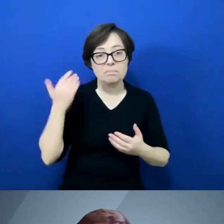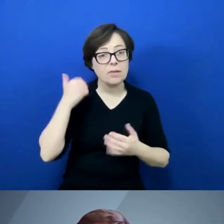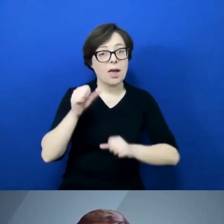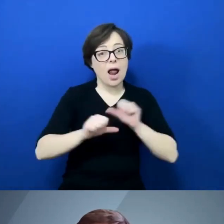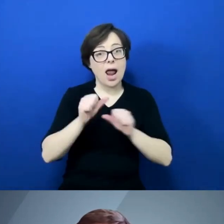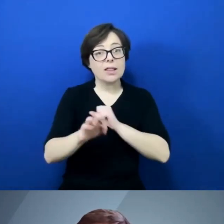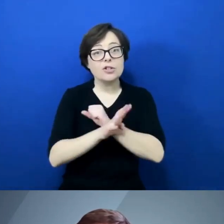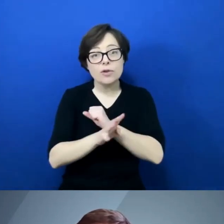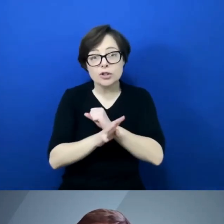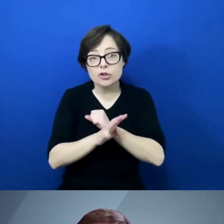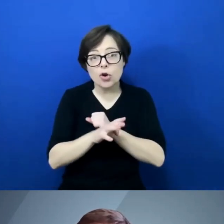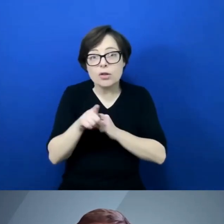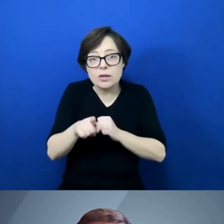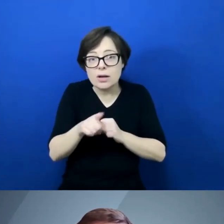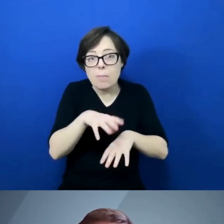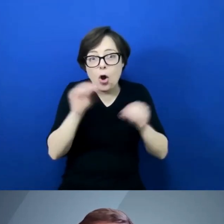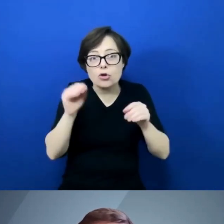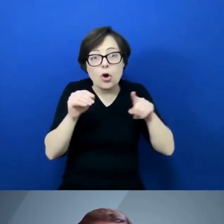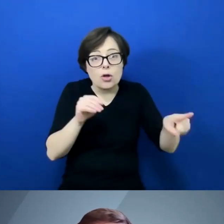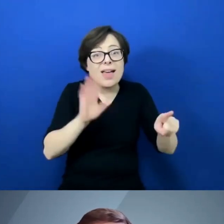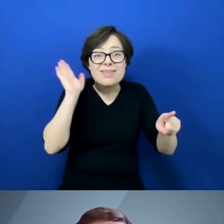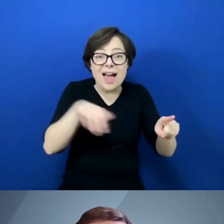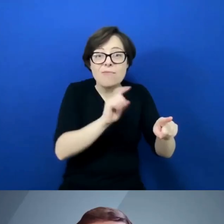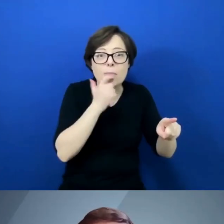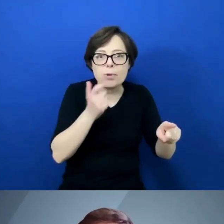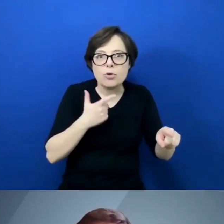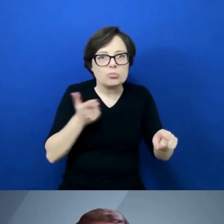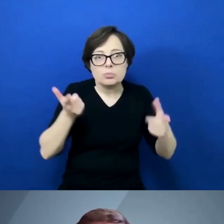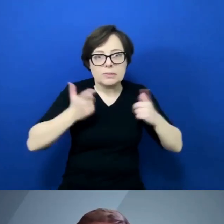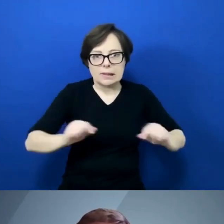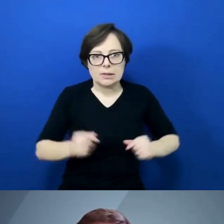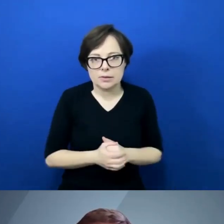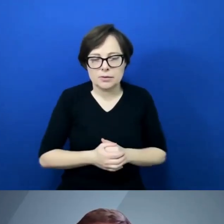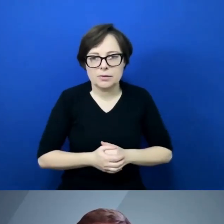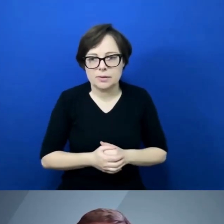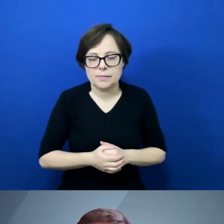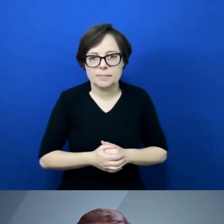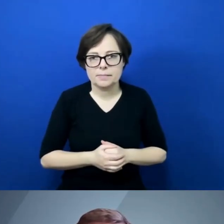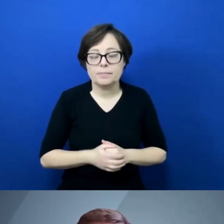early 90s, even Bydgoszcz was surprised to receive such a title.